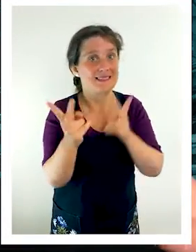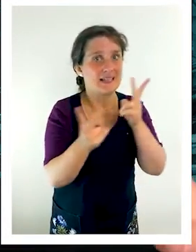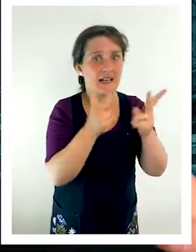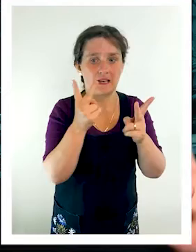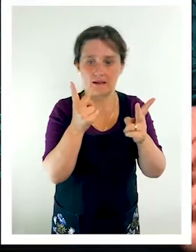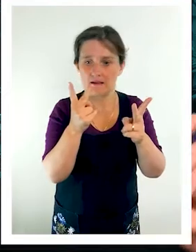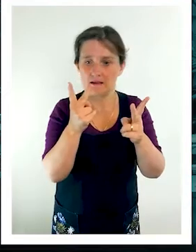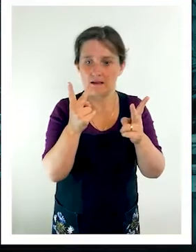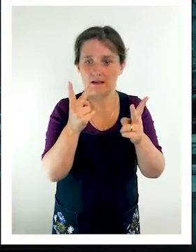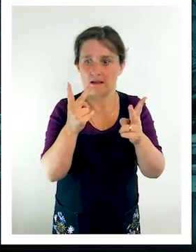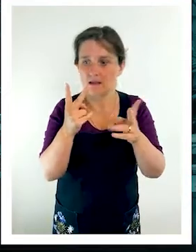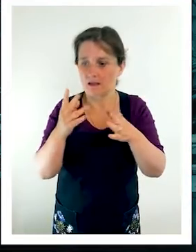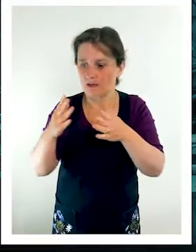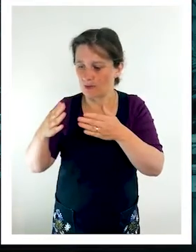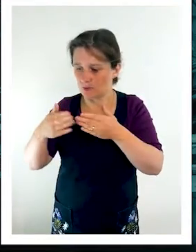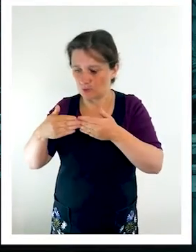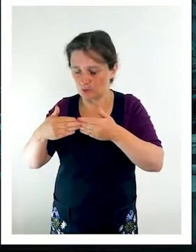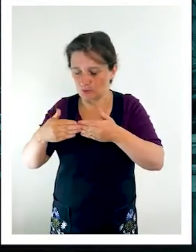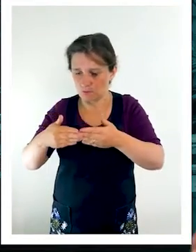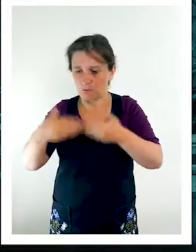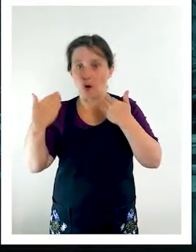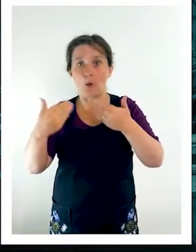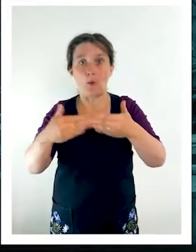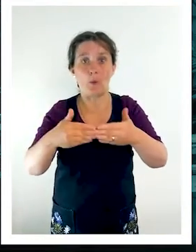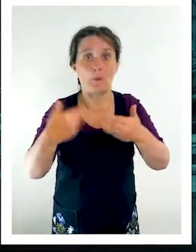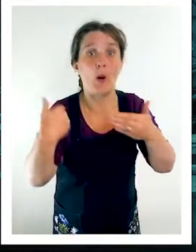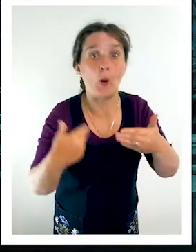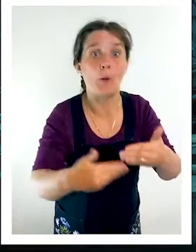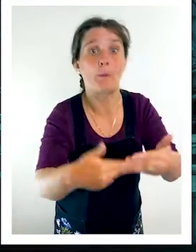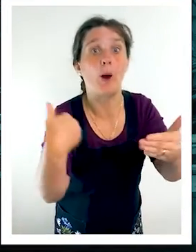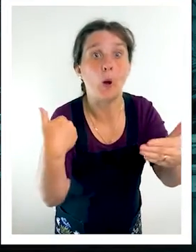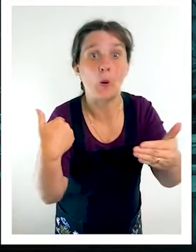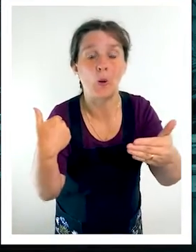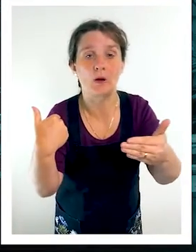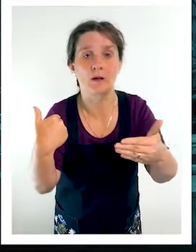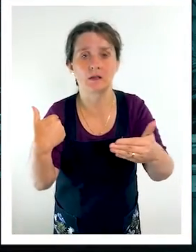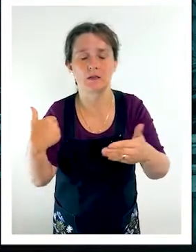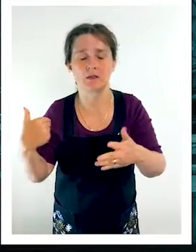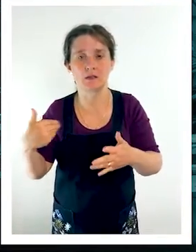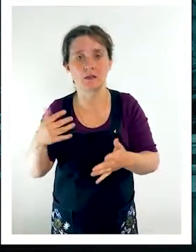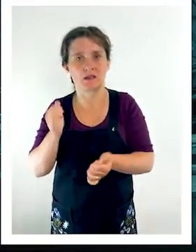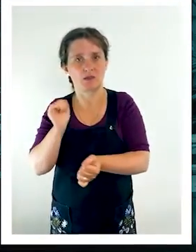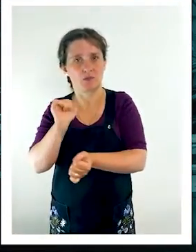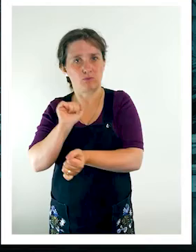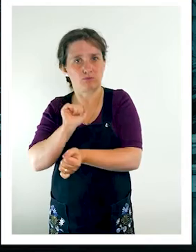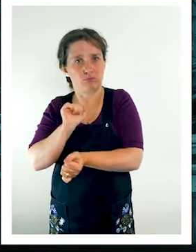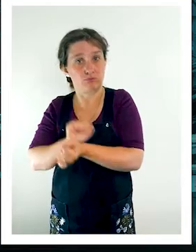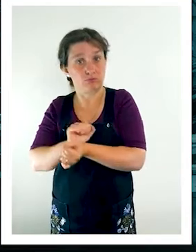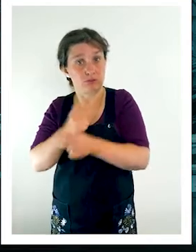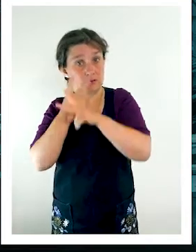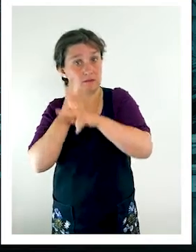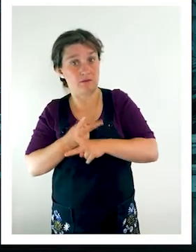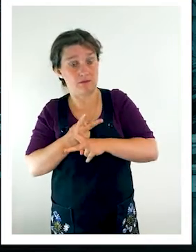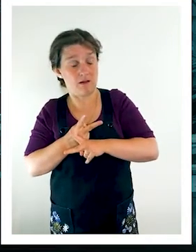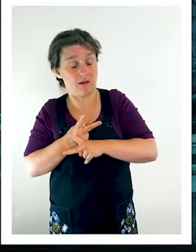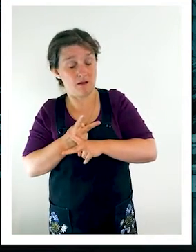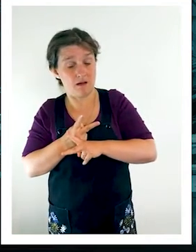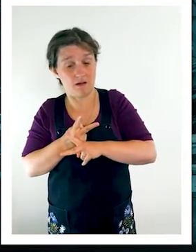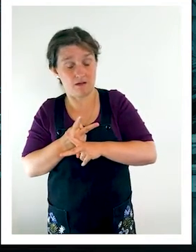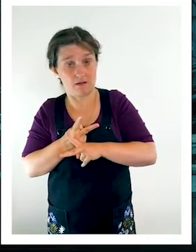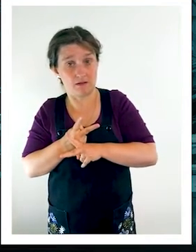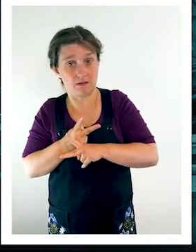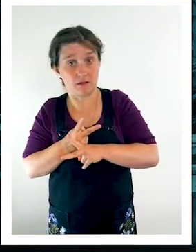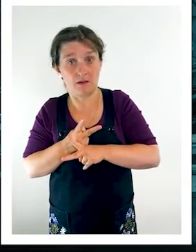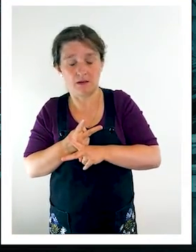open, chains break free, and even the prison guard who was there to make sure that they couldn't get out becomes